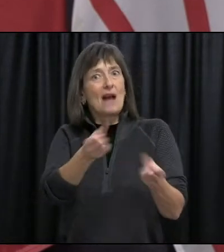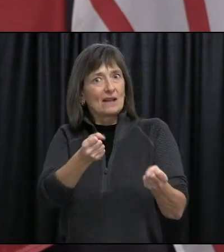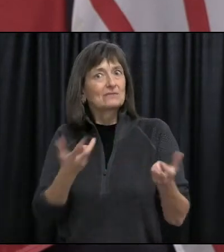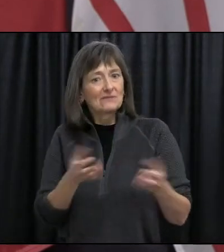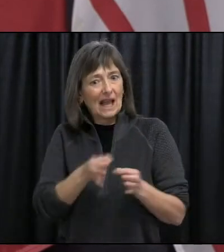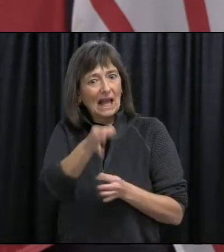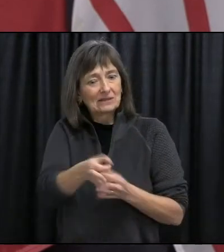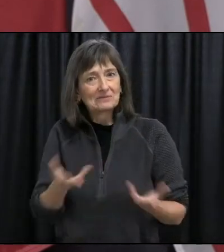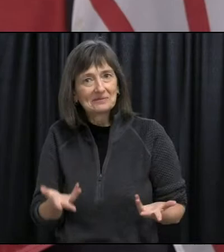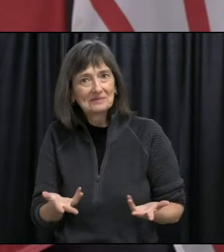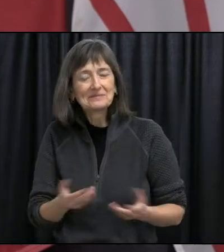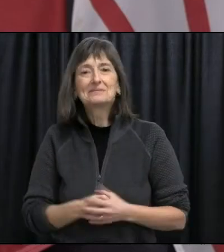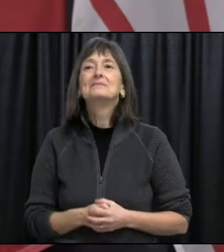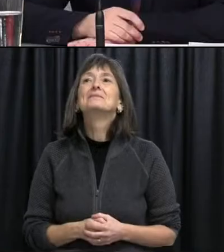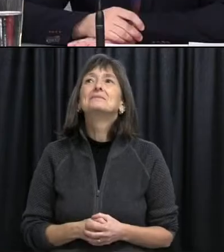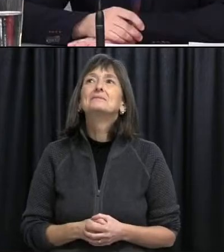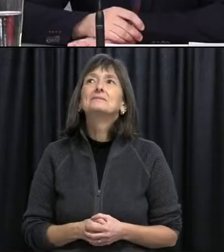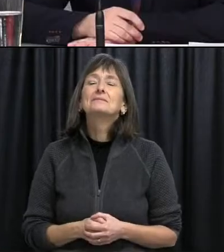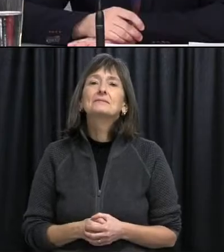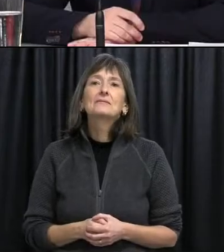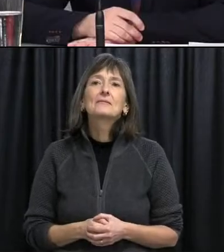Thank you. This is for me.